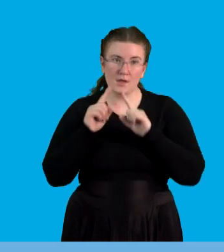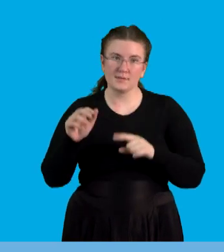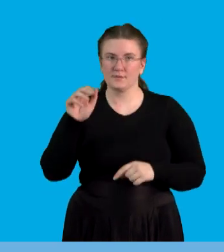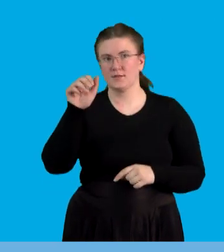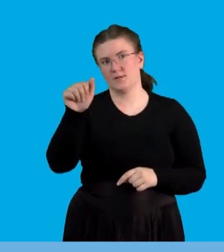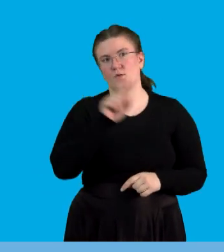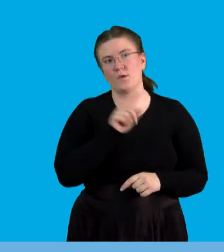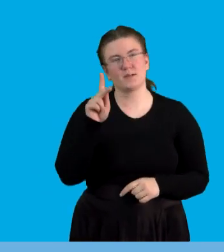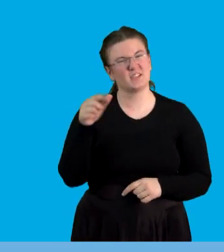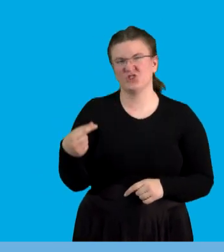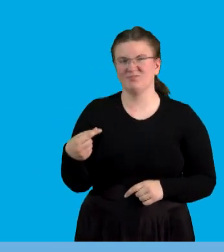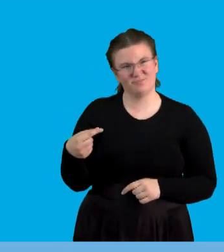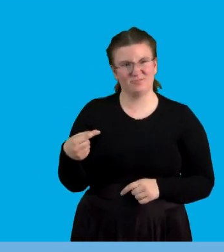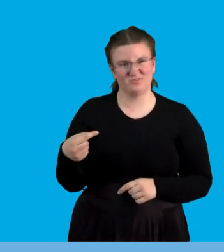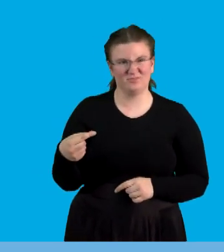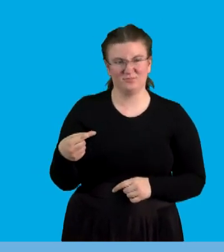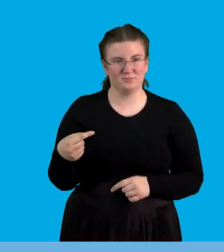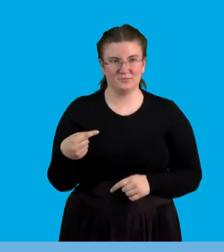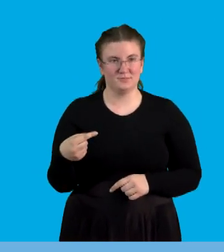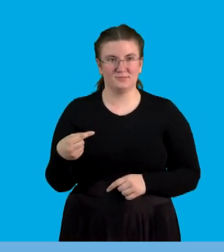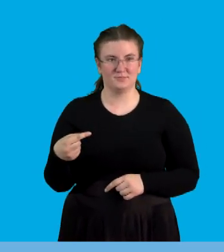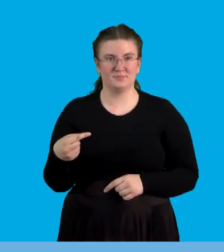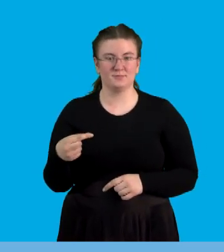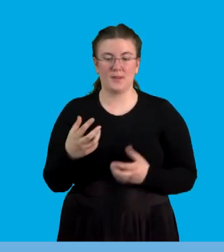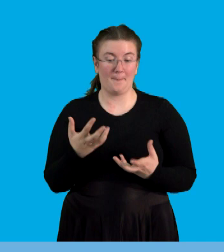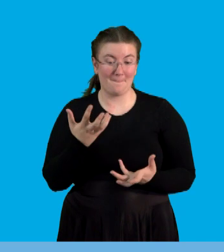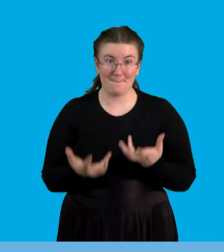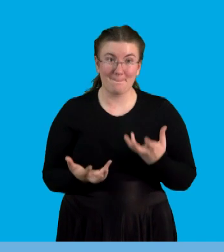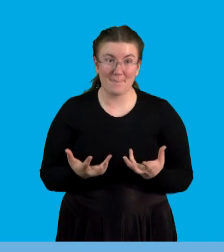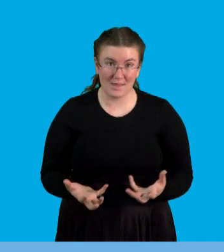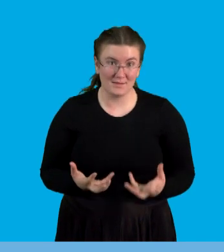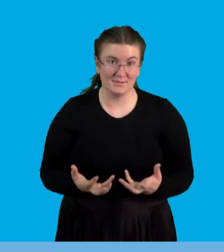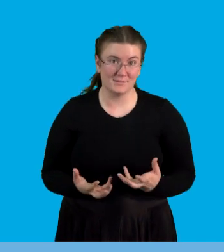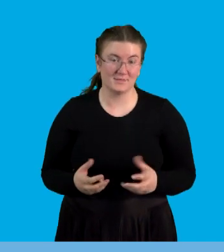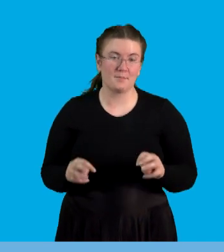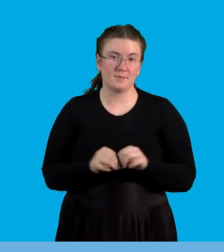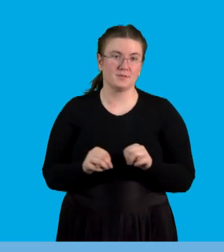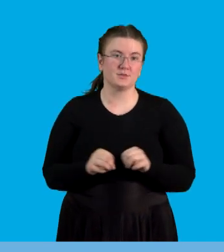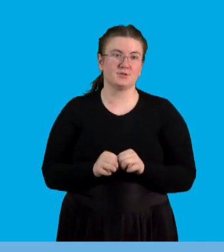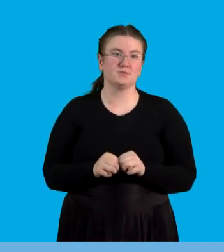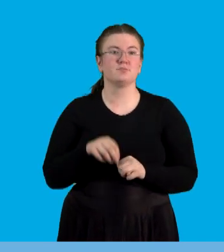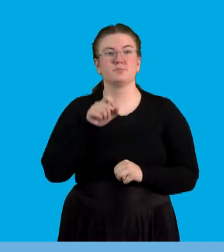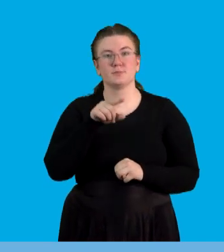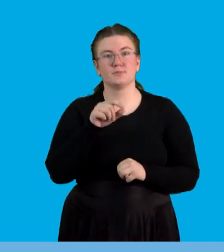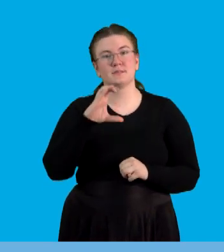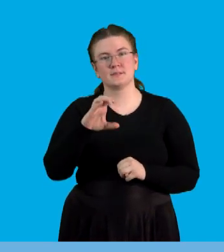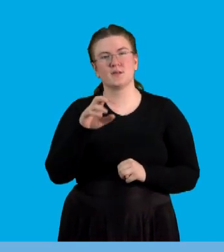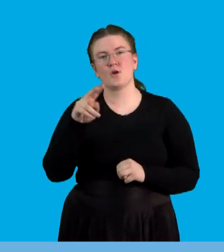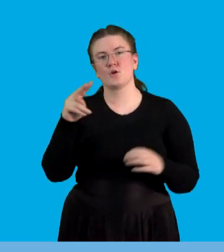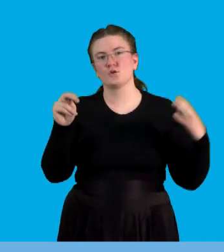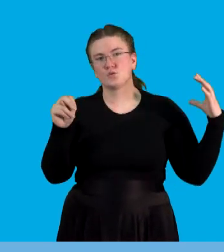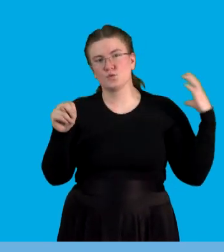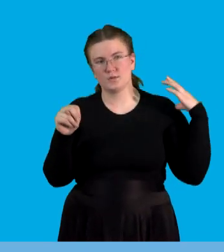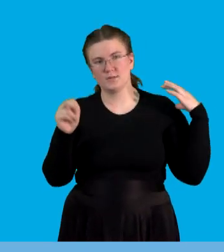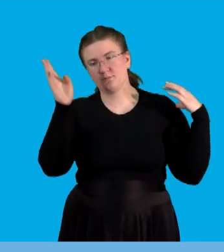our answer is A, because kilograms, that's now the measure of mass, right? And this is newtons per